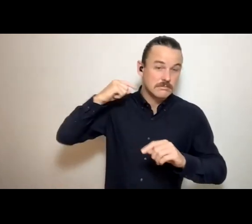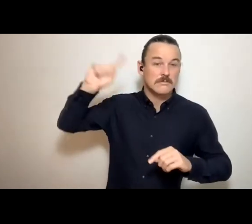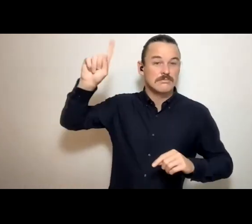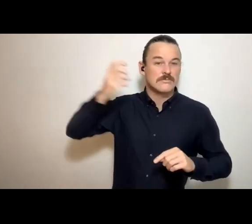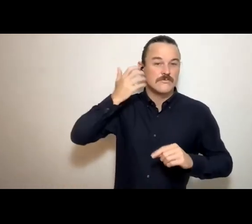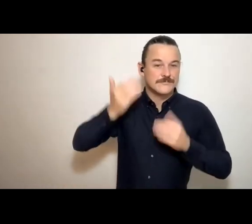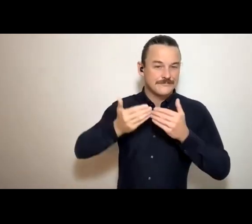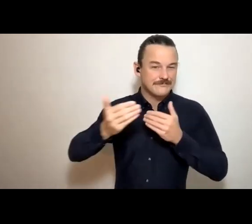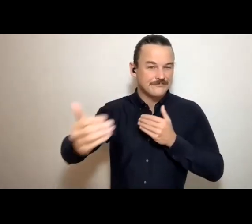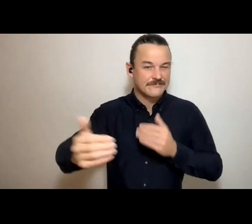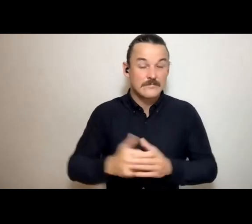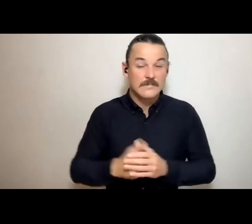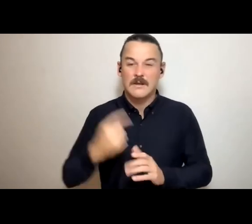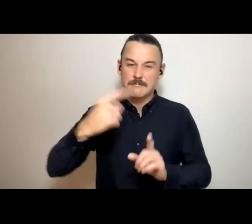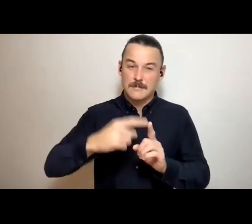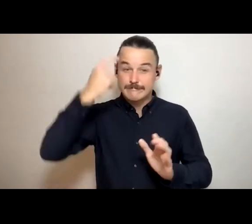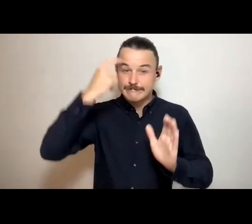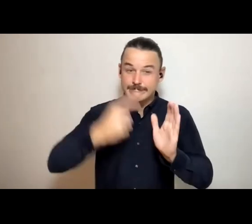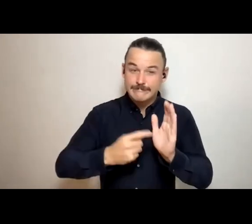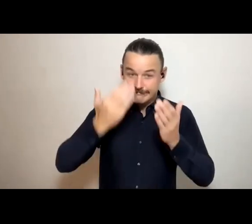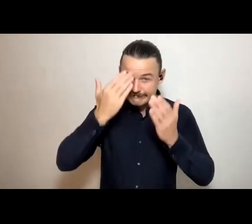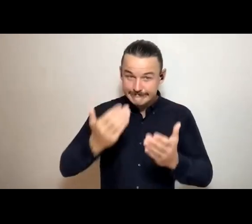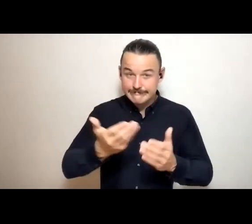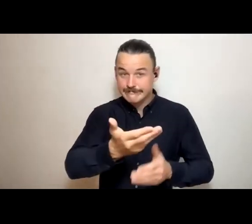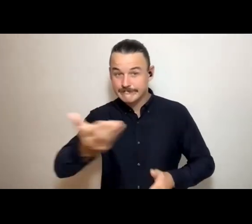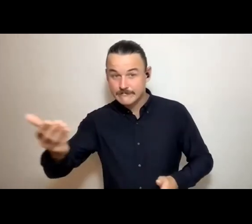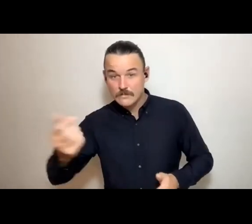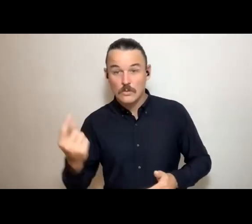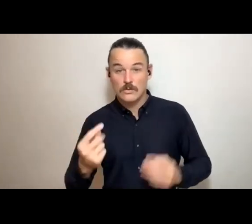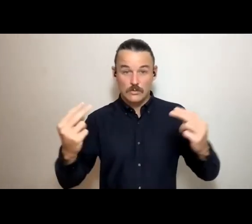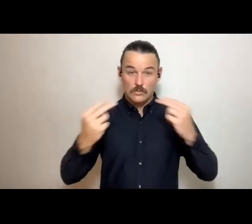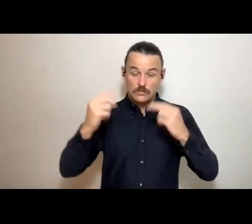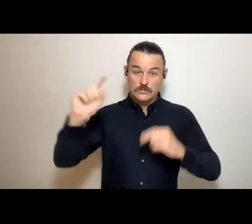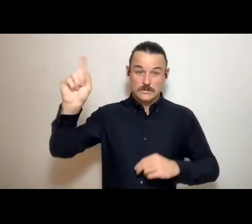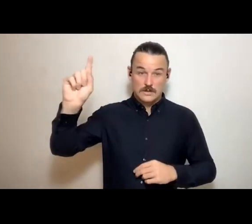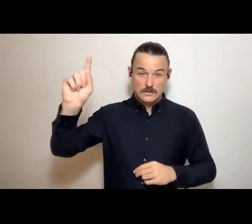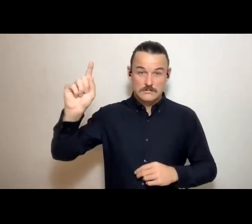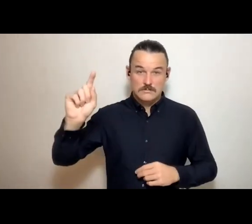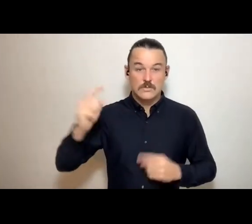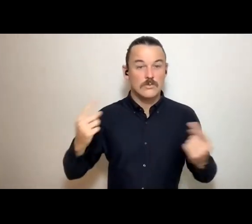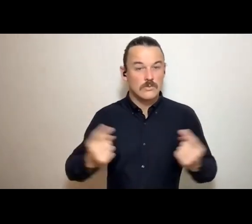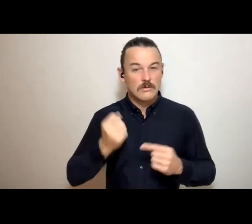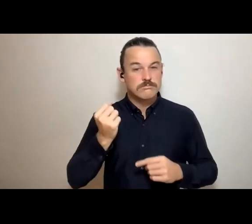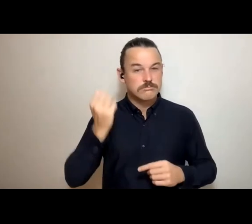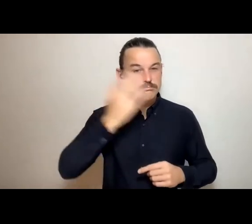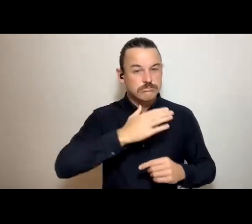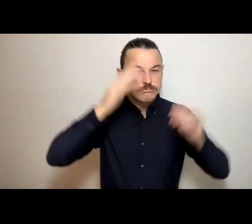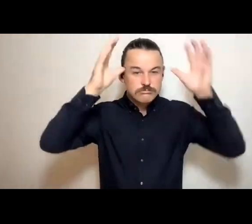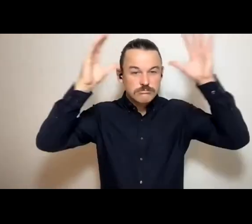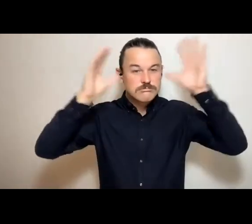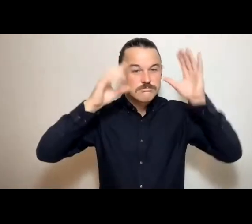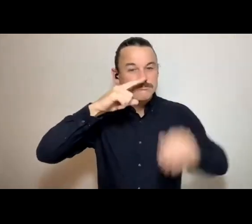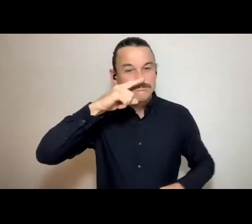who have joined us today to listen to our discussion from our speakers who are